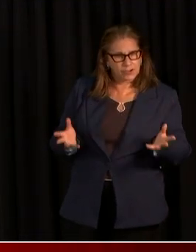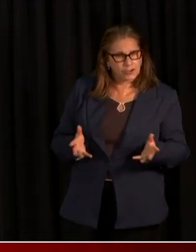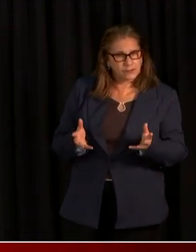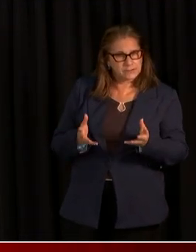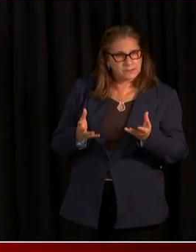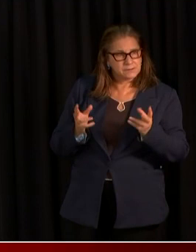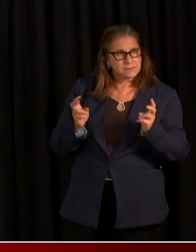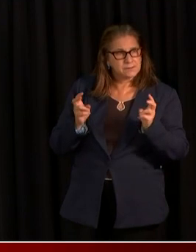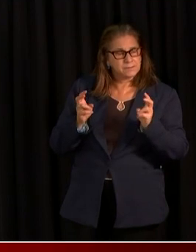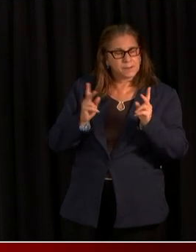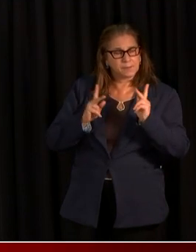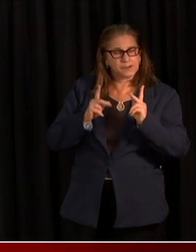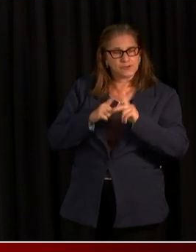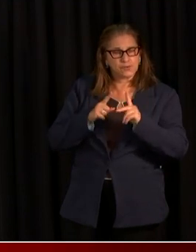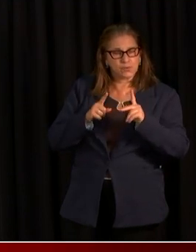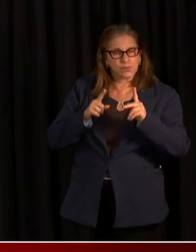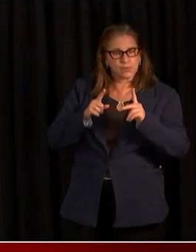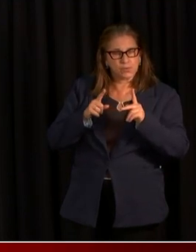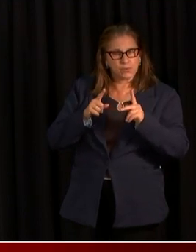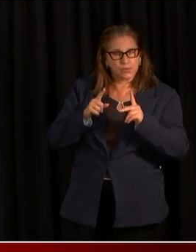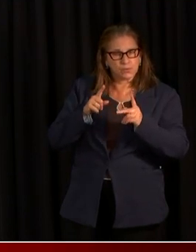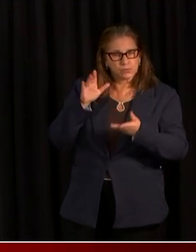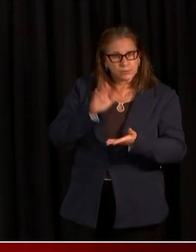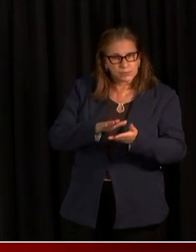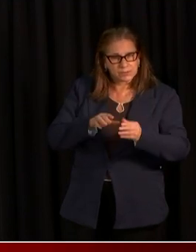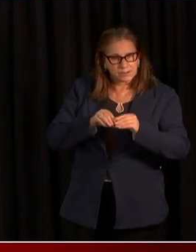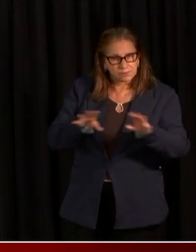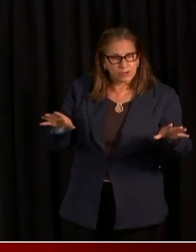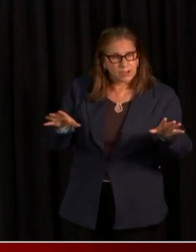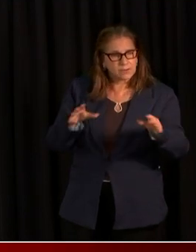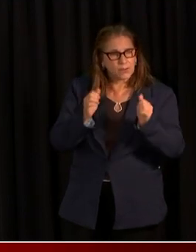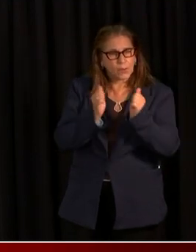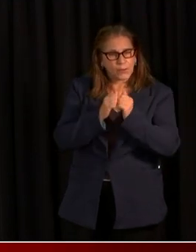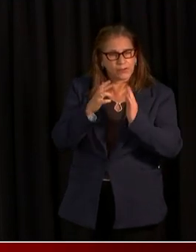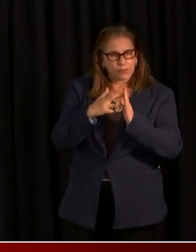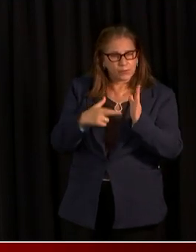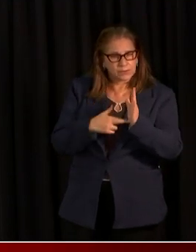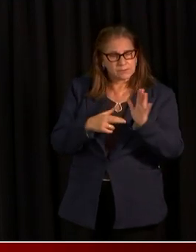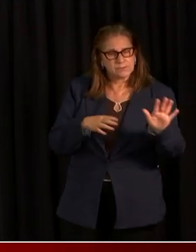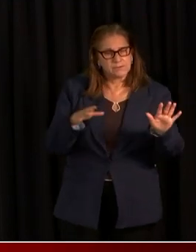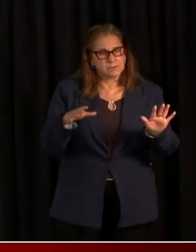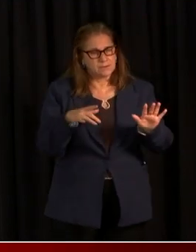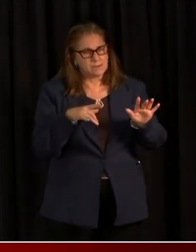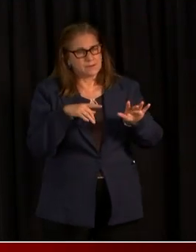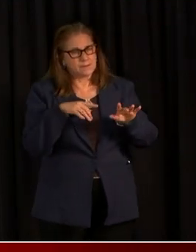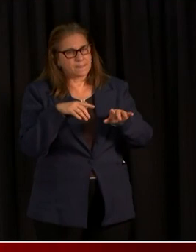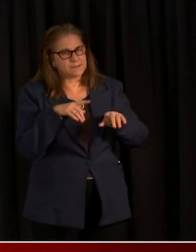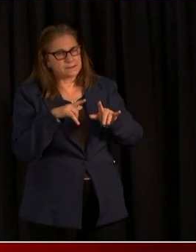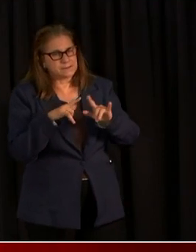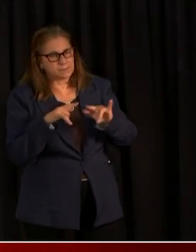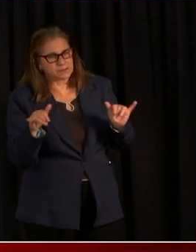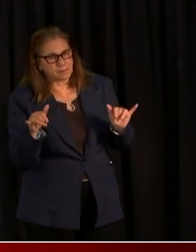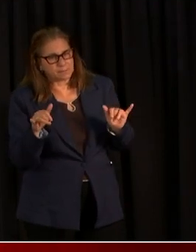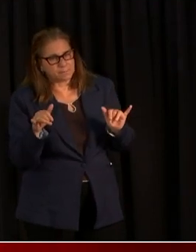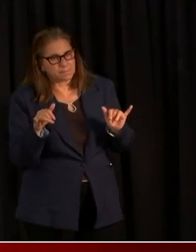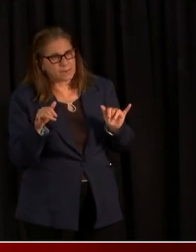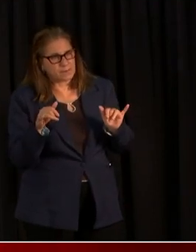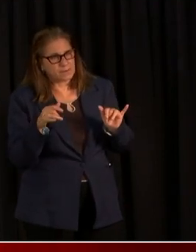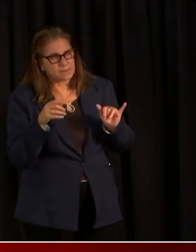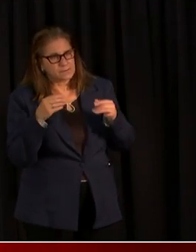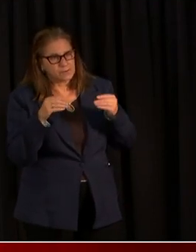down, perhaps conservatism, tighten up our games. But at the same time, the National Gallery of Art opened Monday and the zoo opens on